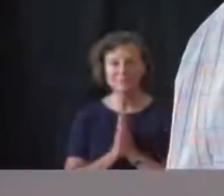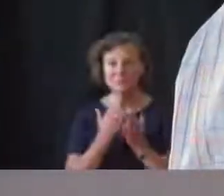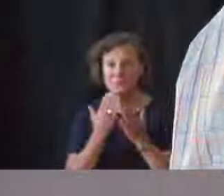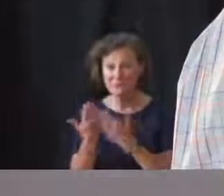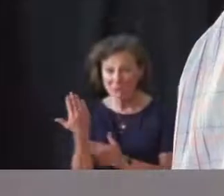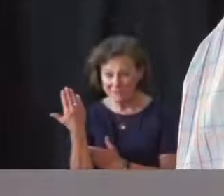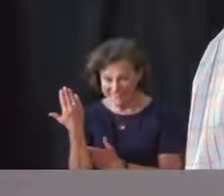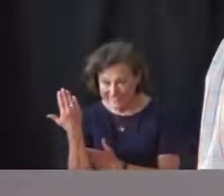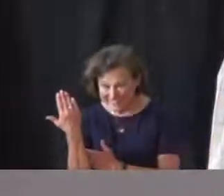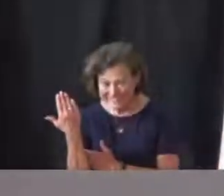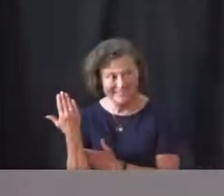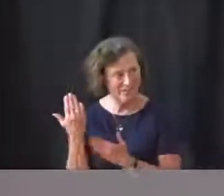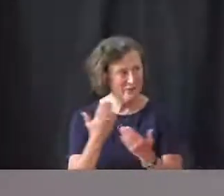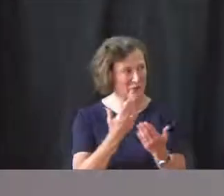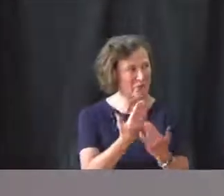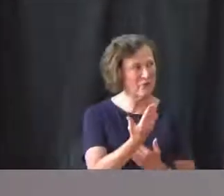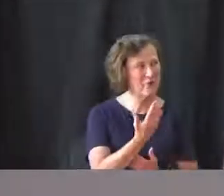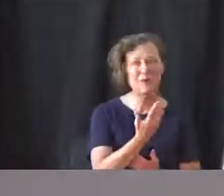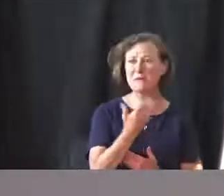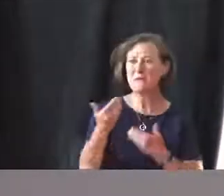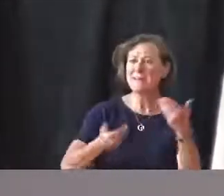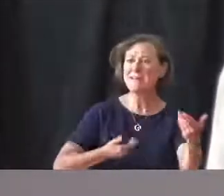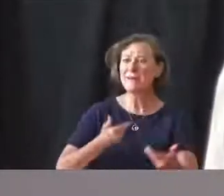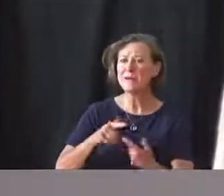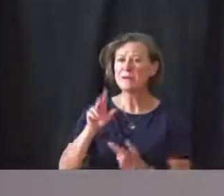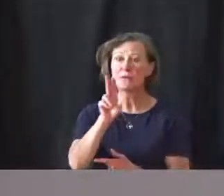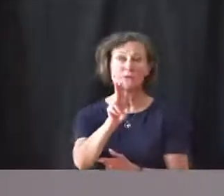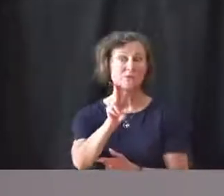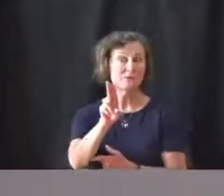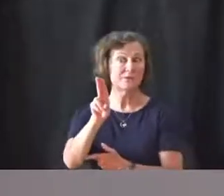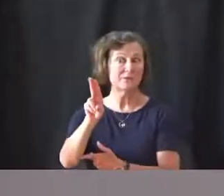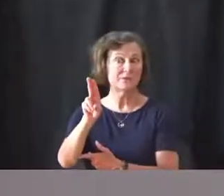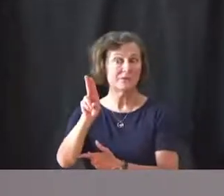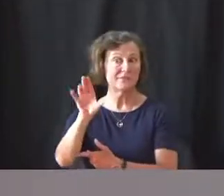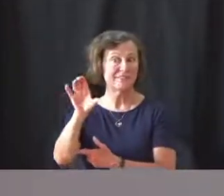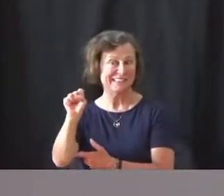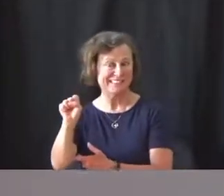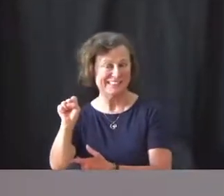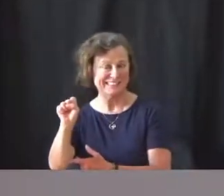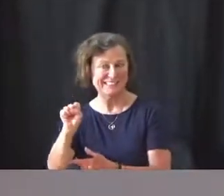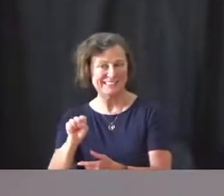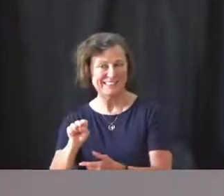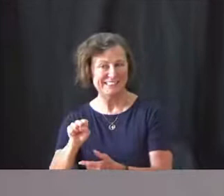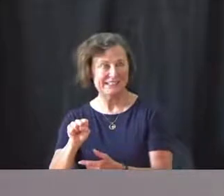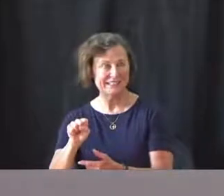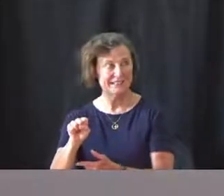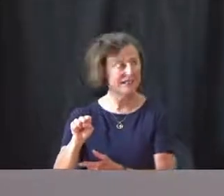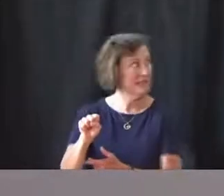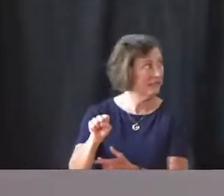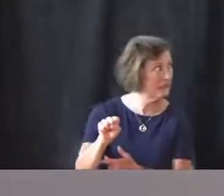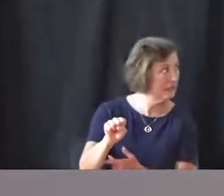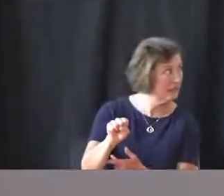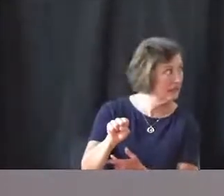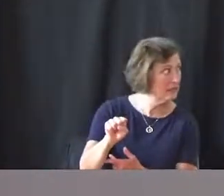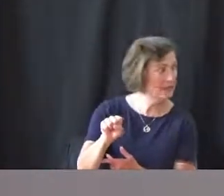Good morning. Welcome to the Unitarian Universalist Congregation of Salem, as I get hair out of my face.